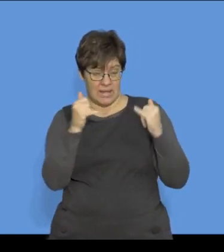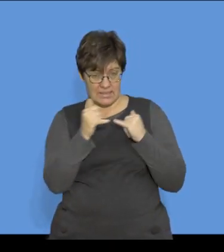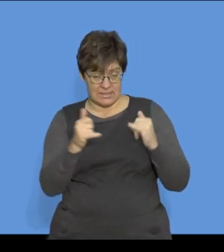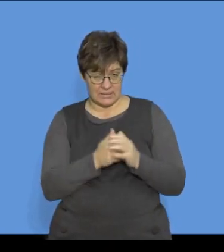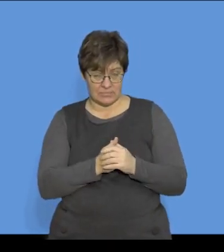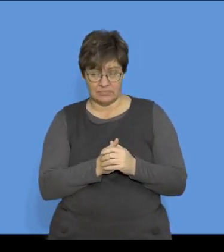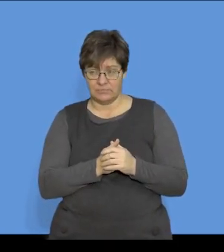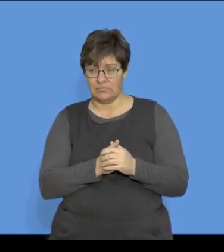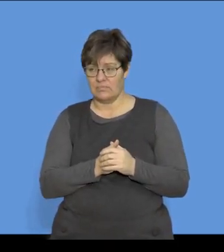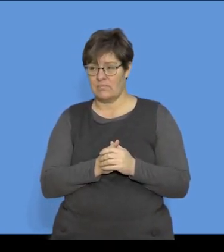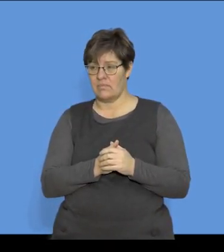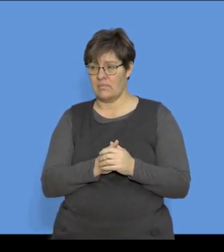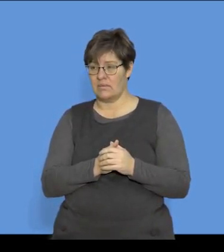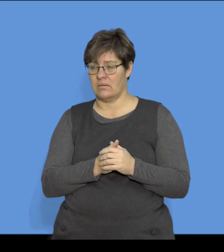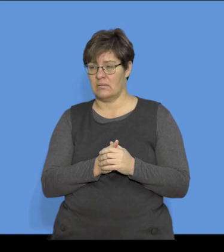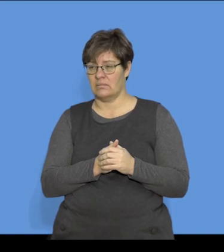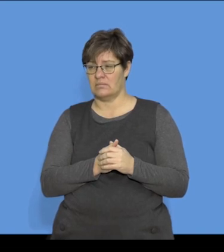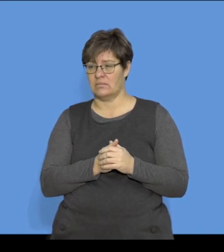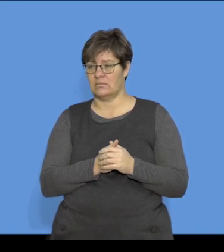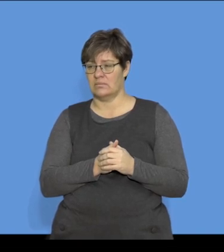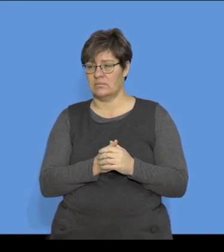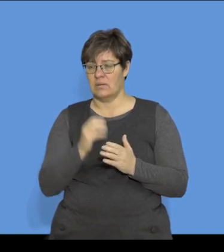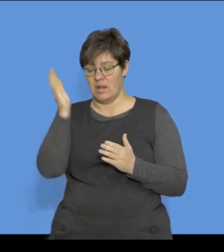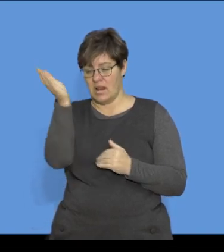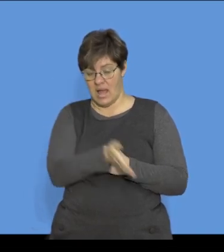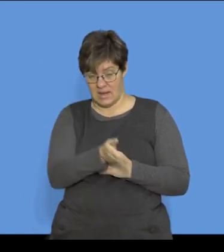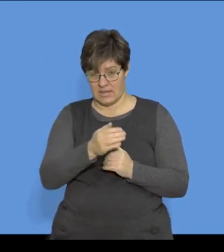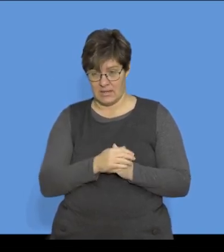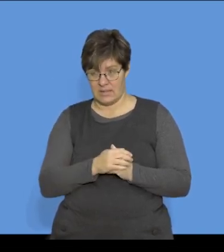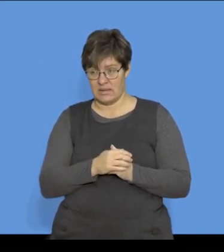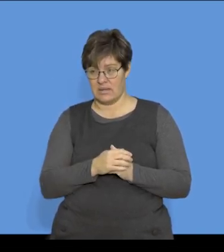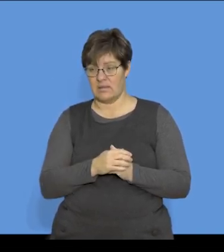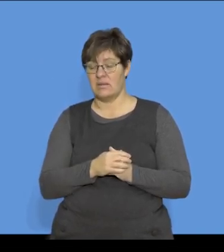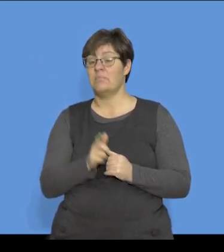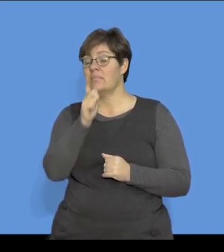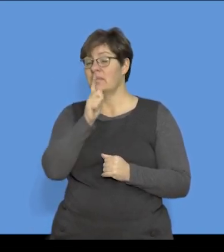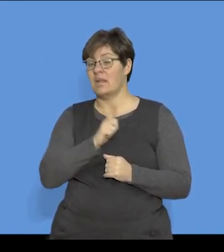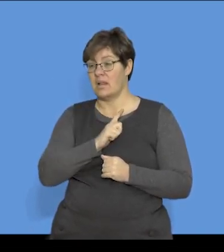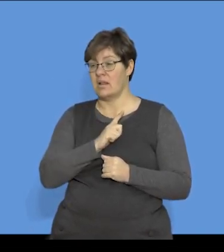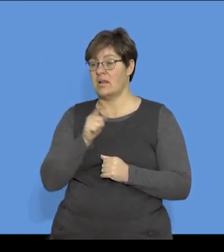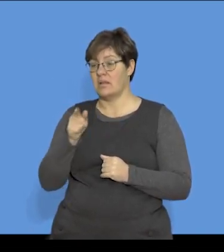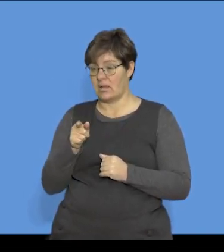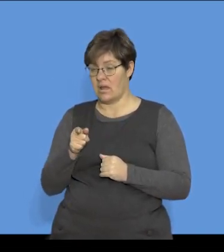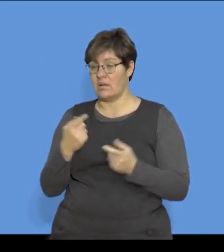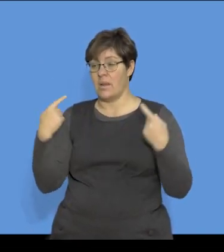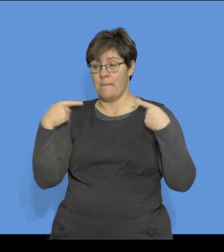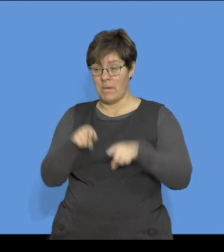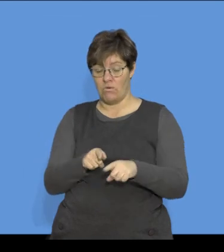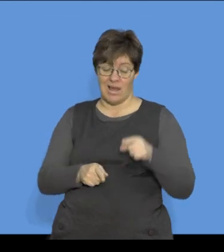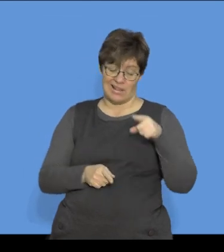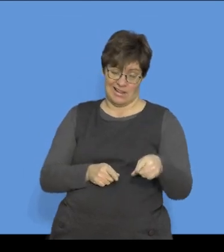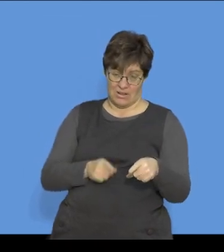if you look at this, right, if I put it on the line like this, it simply tells me that this line is parallel to this line,